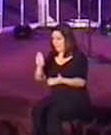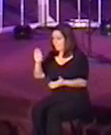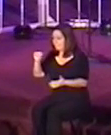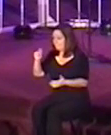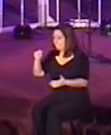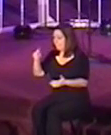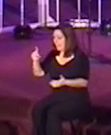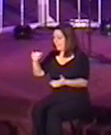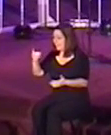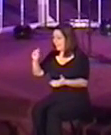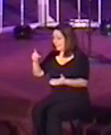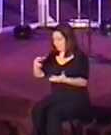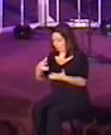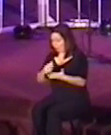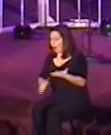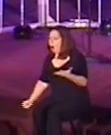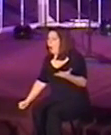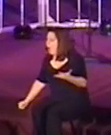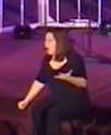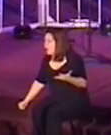gone.